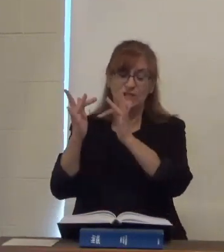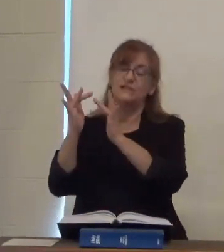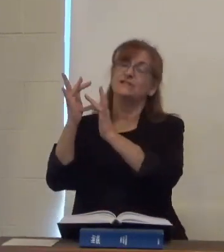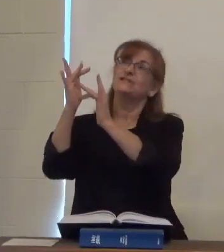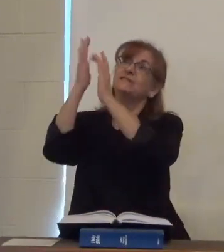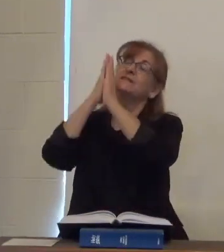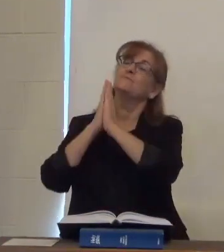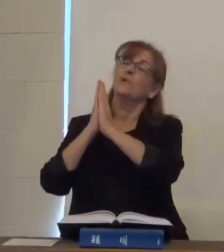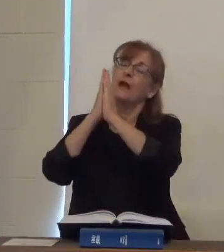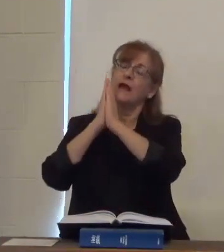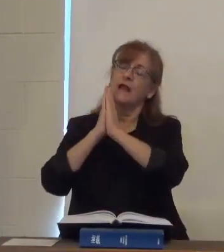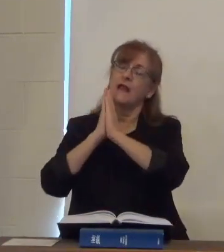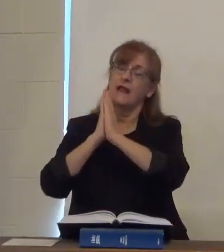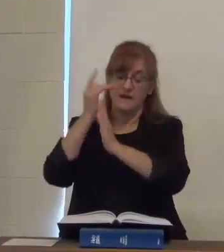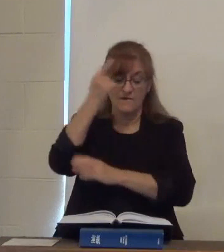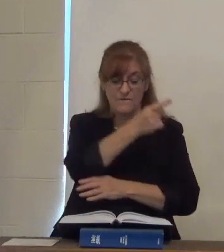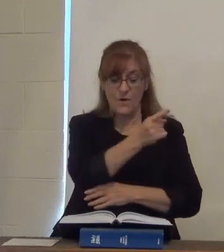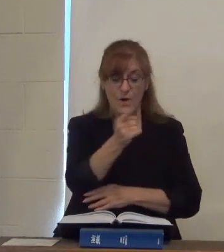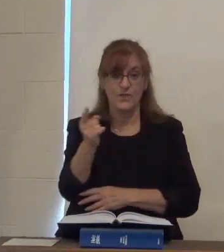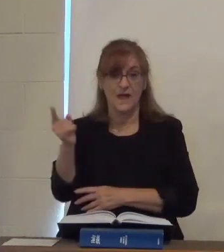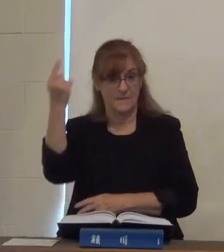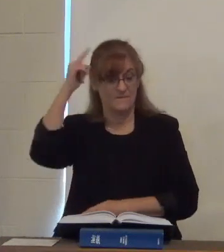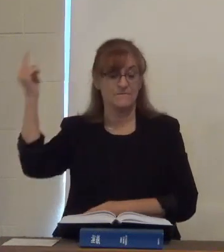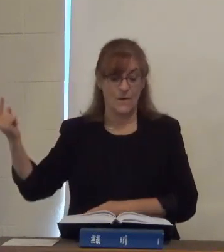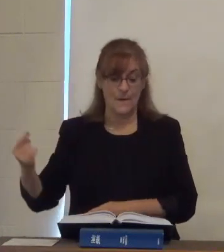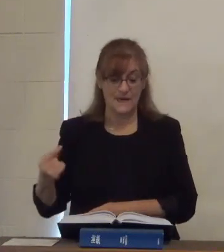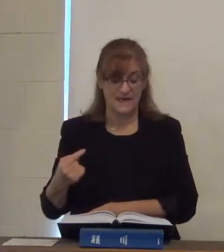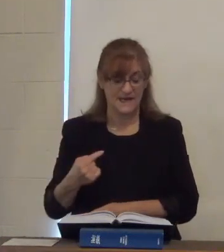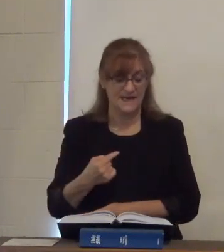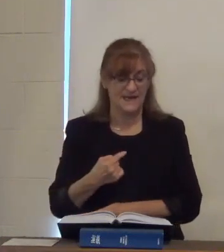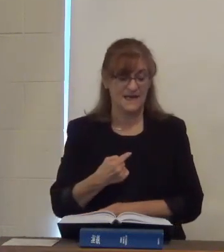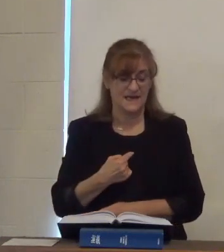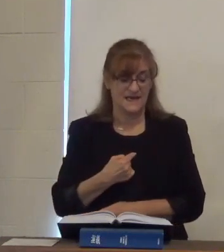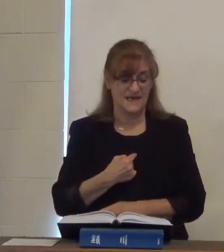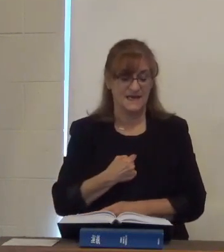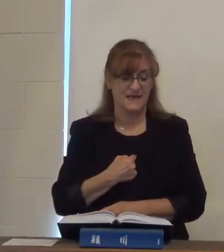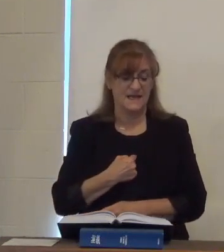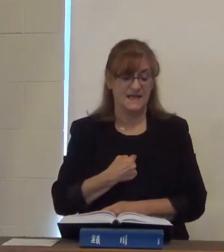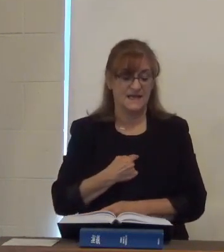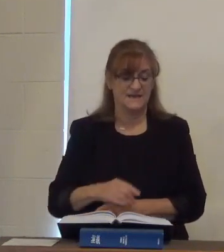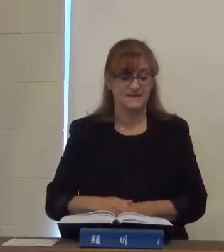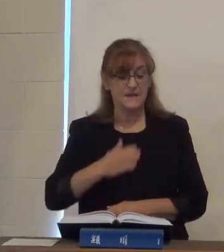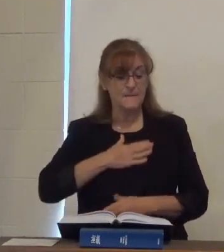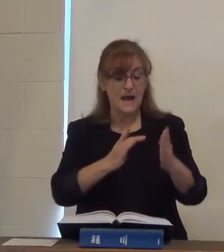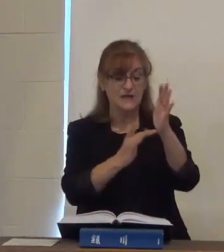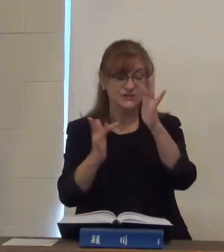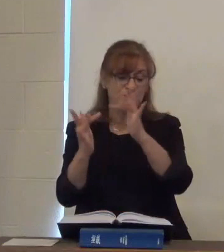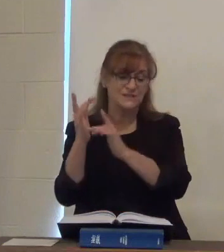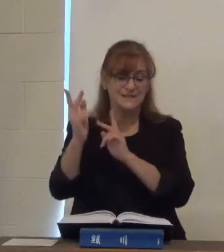Sin, he prayed for them, for me. My